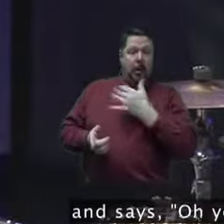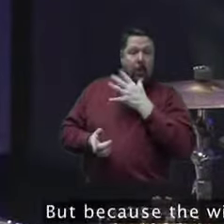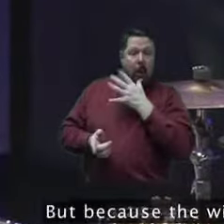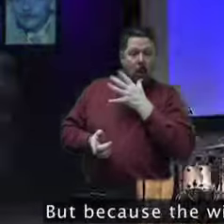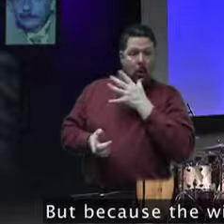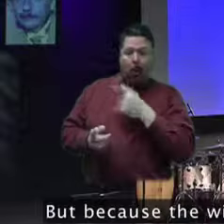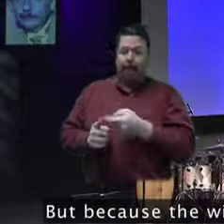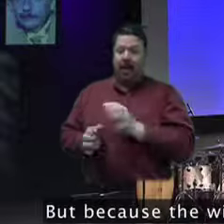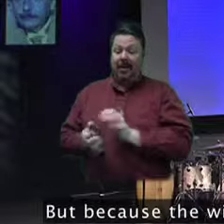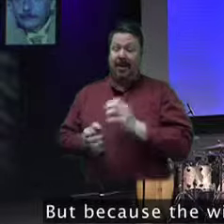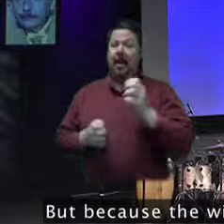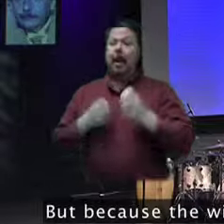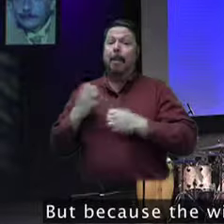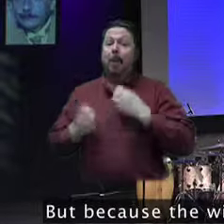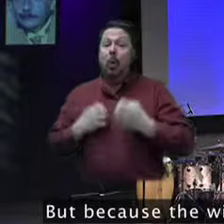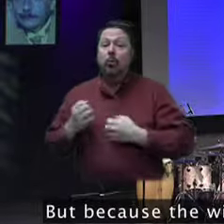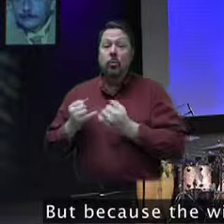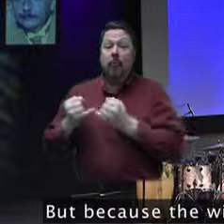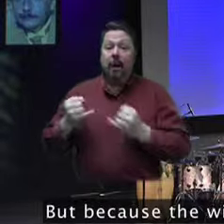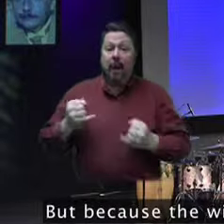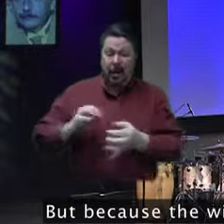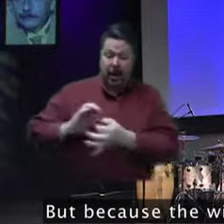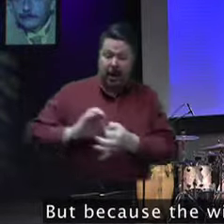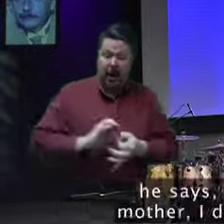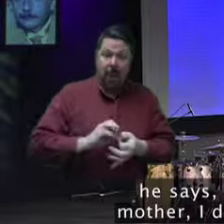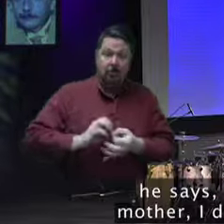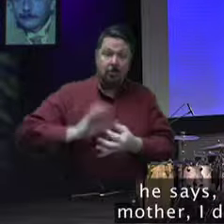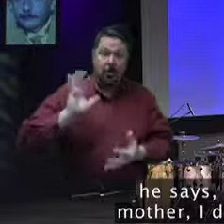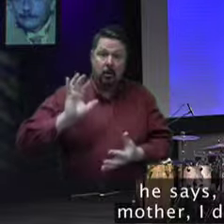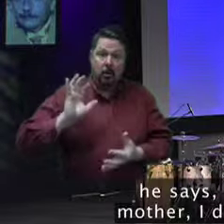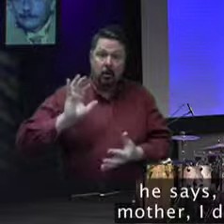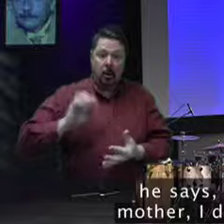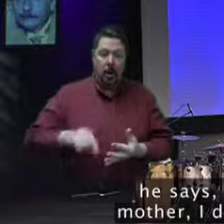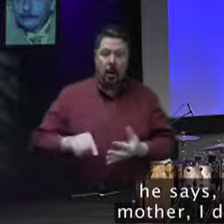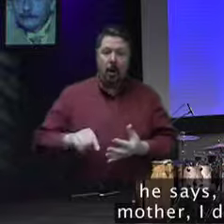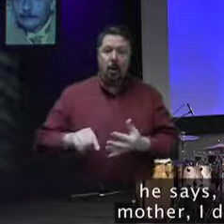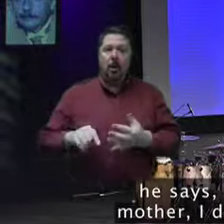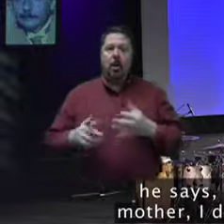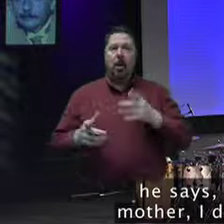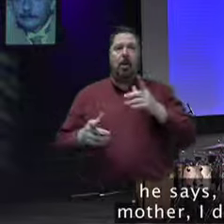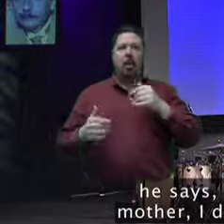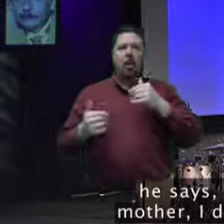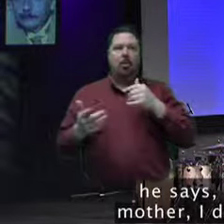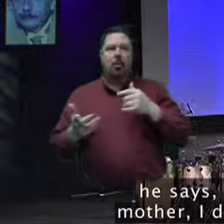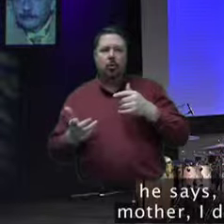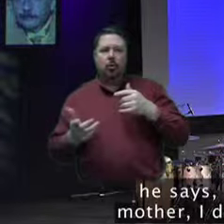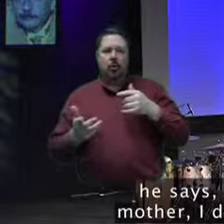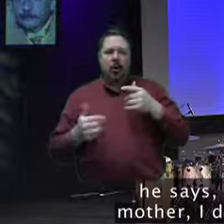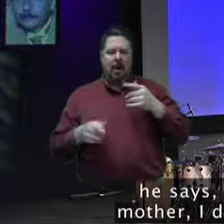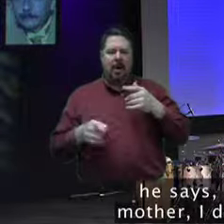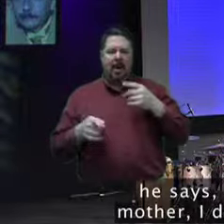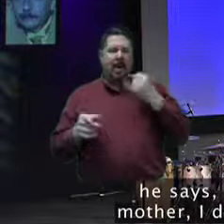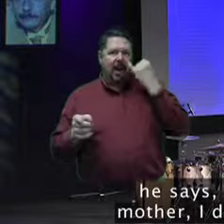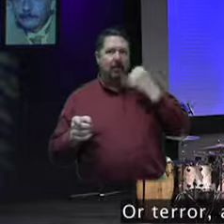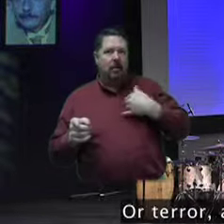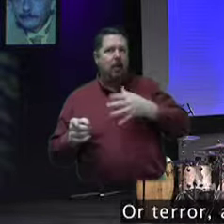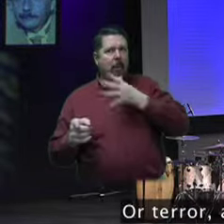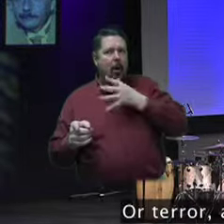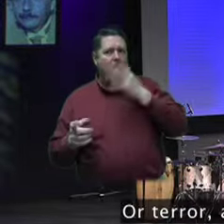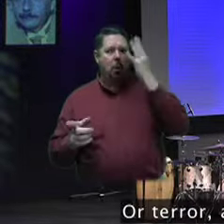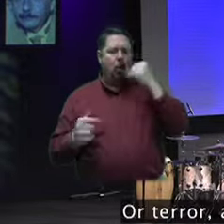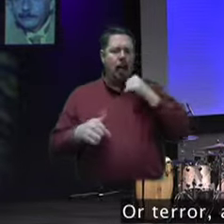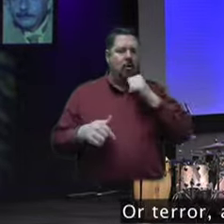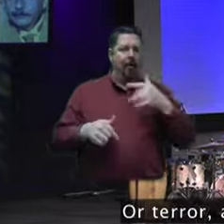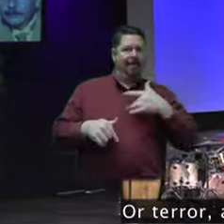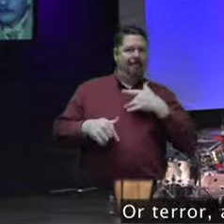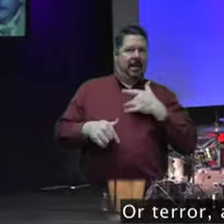my mother. But because the wire is cut to the emotional center, he says, but how come if it's my mother, I don't experience a warmth or